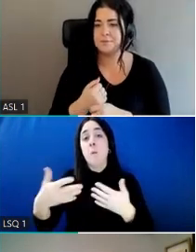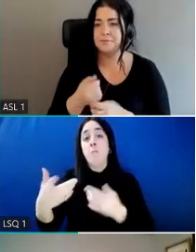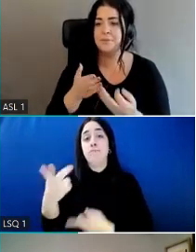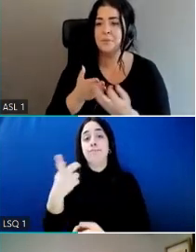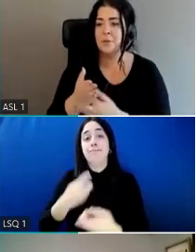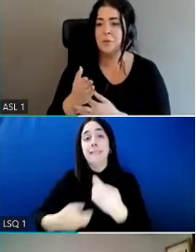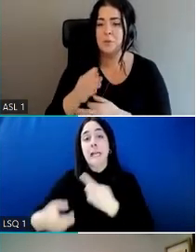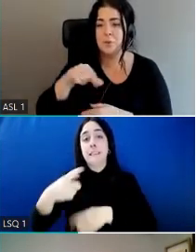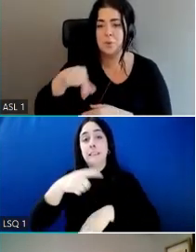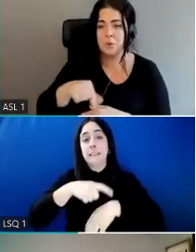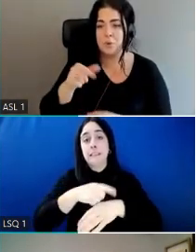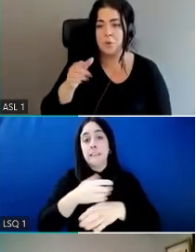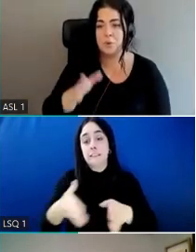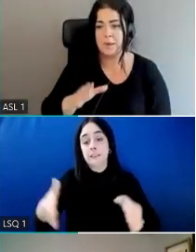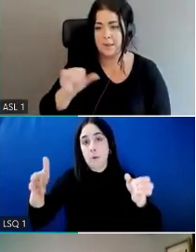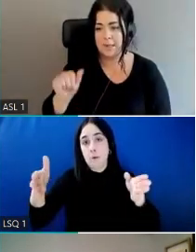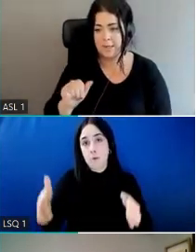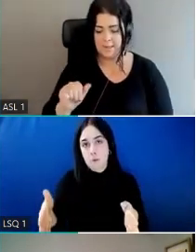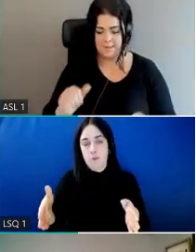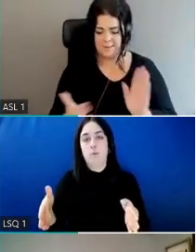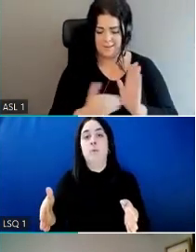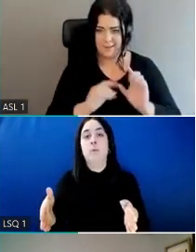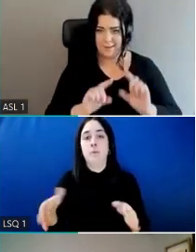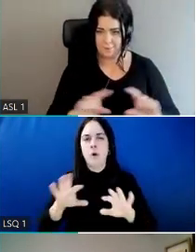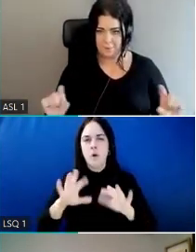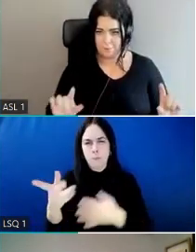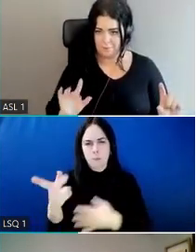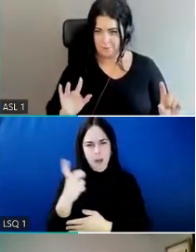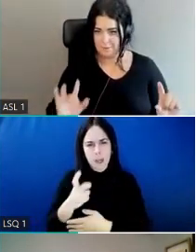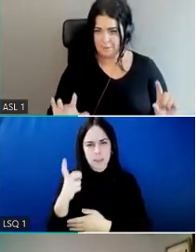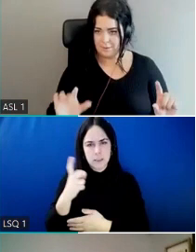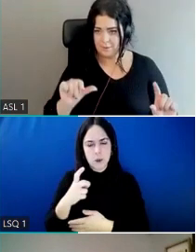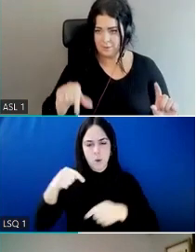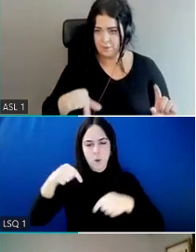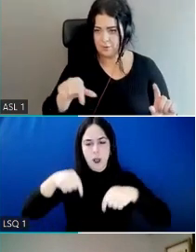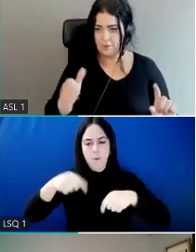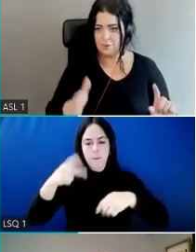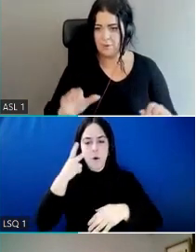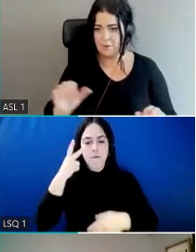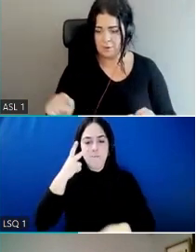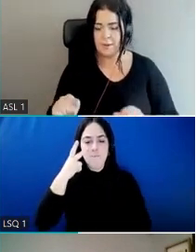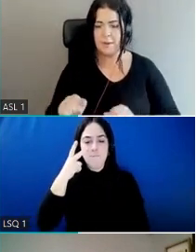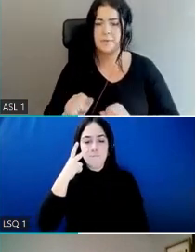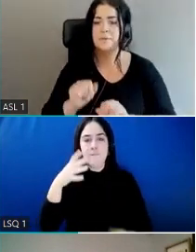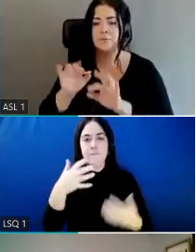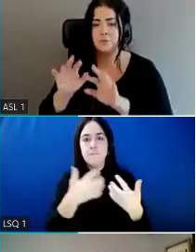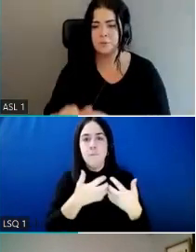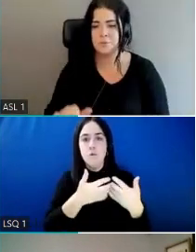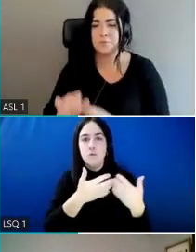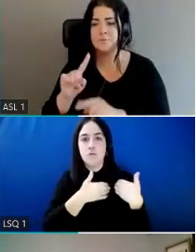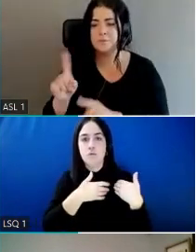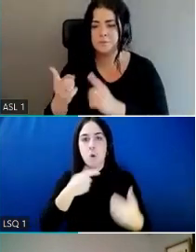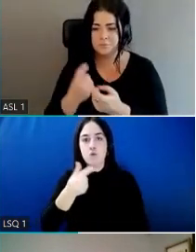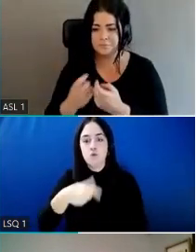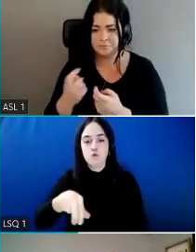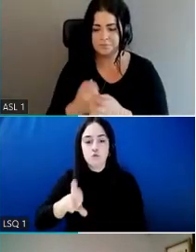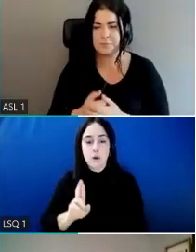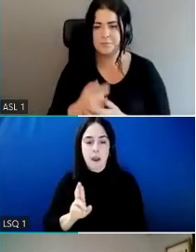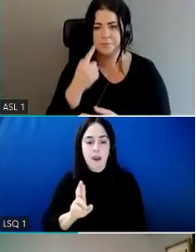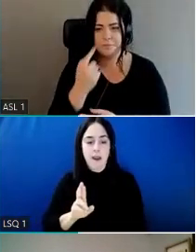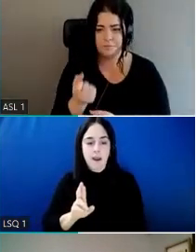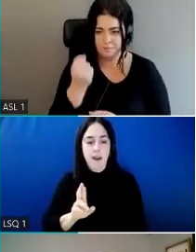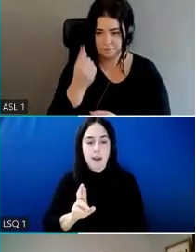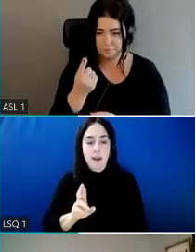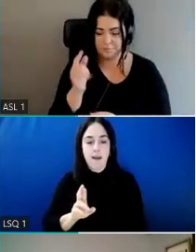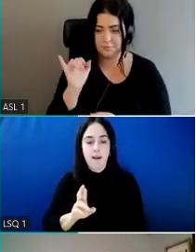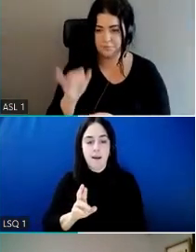the Q&A function at the bottom of your screen. We understand that the Q&A box may